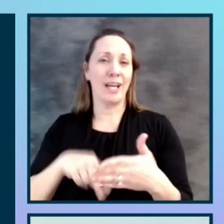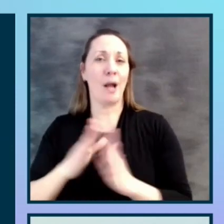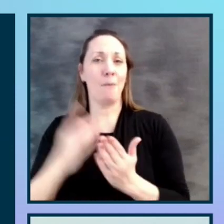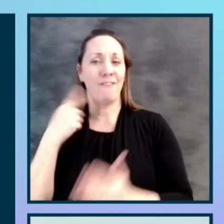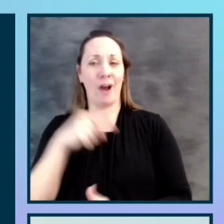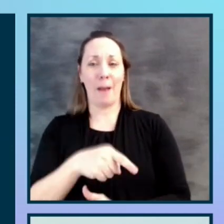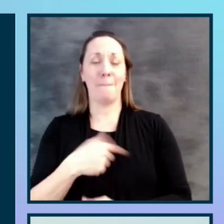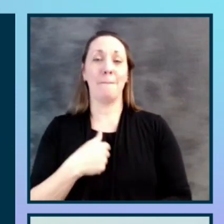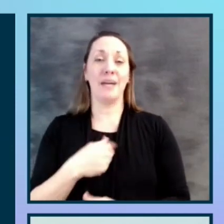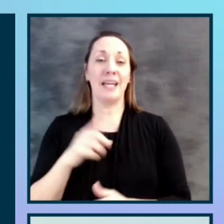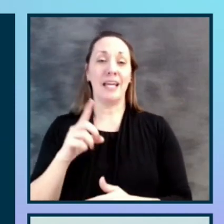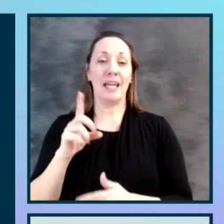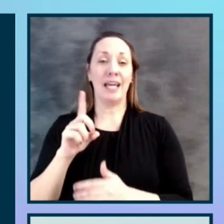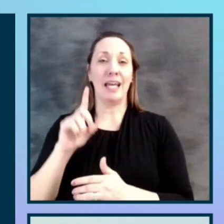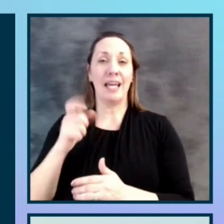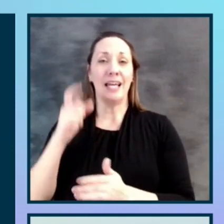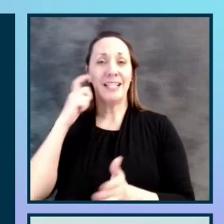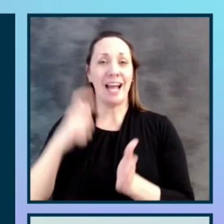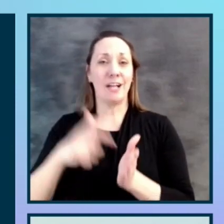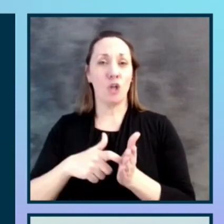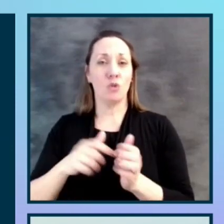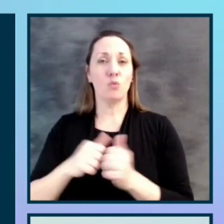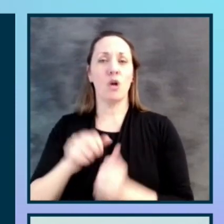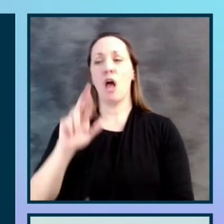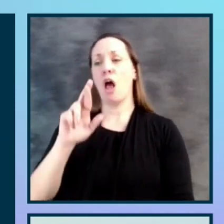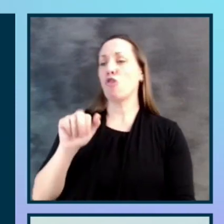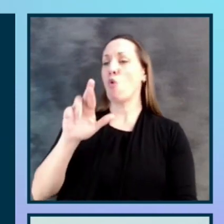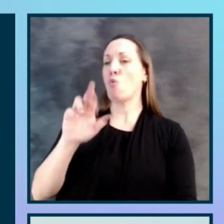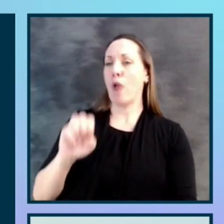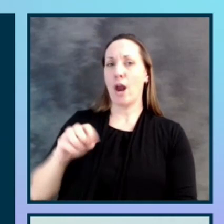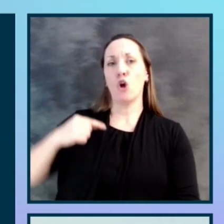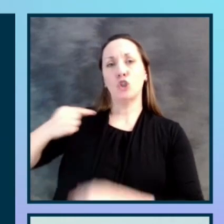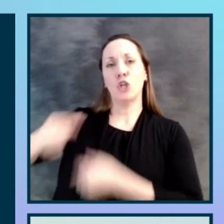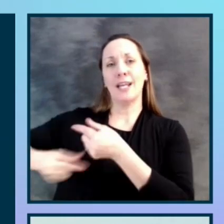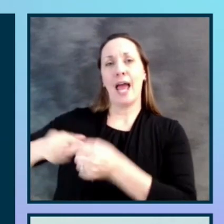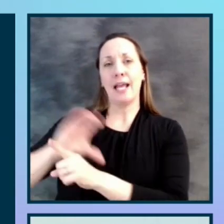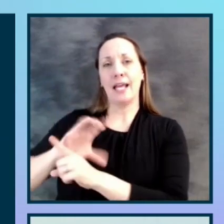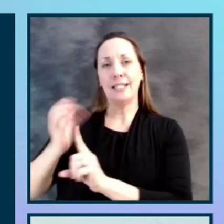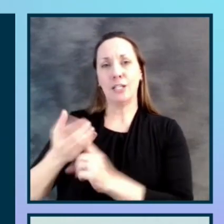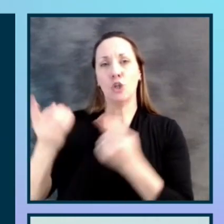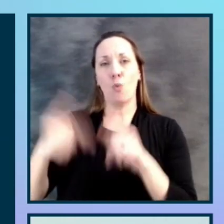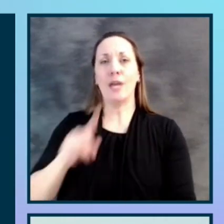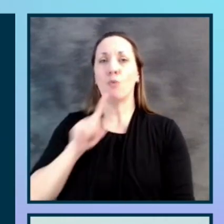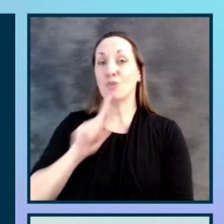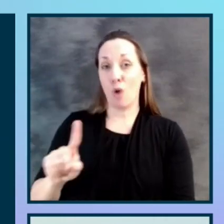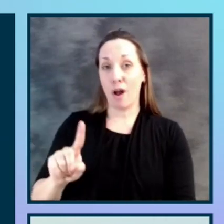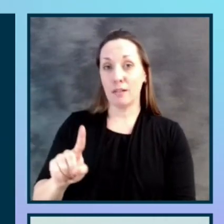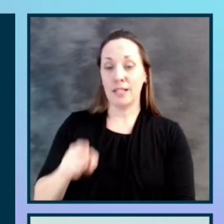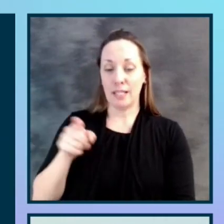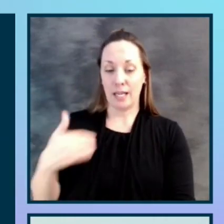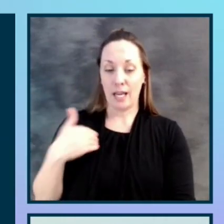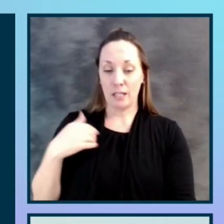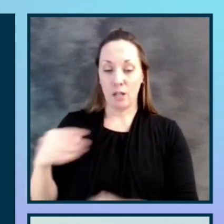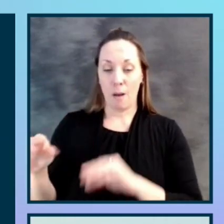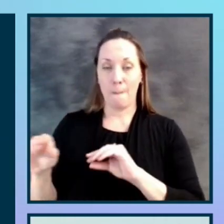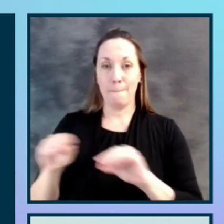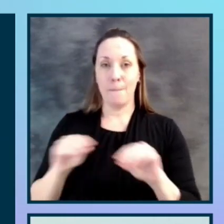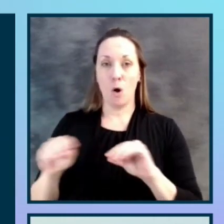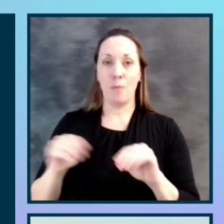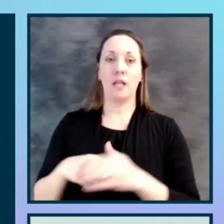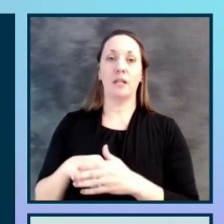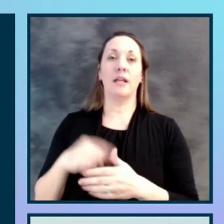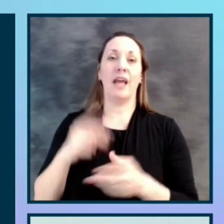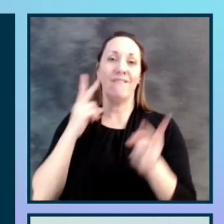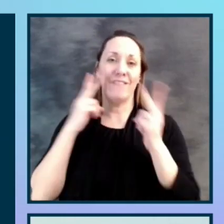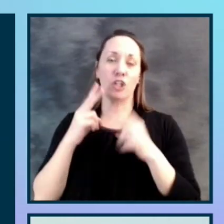was diagnosed with a rare genetic condition when he was 1 year old. Raghav has mobility, hearing, and vision